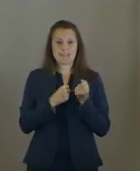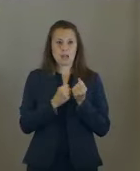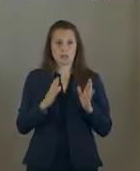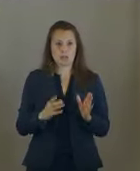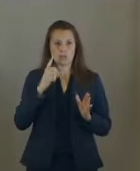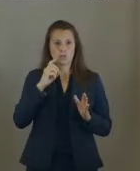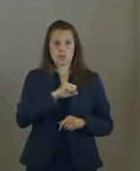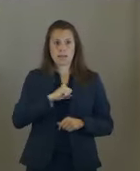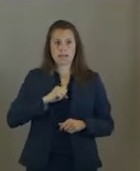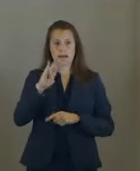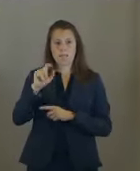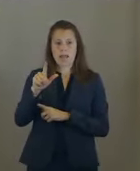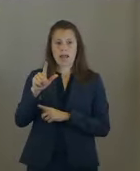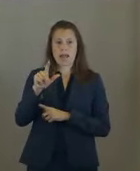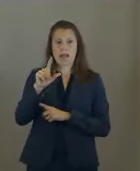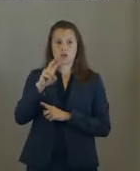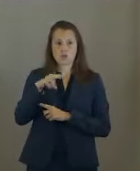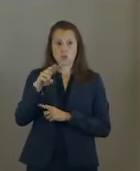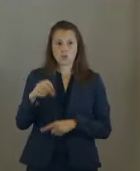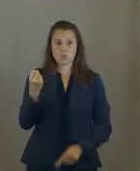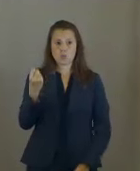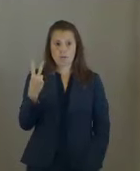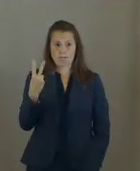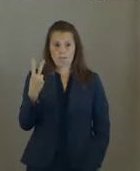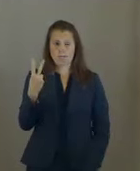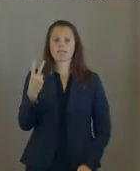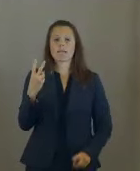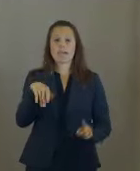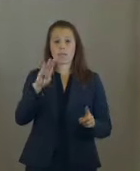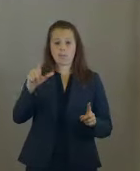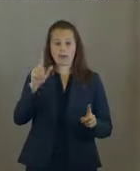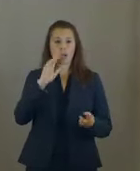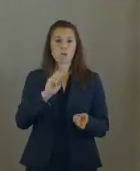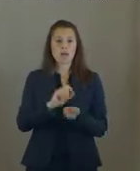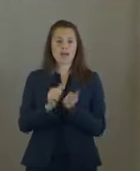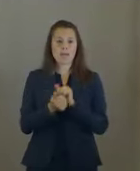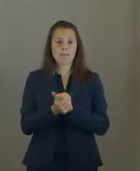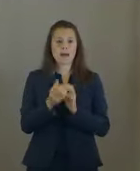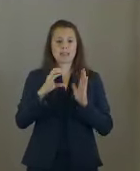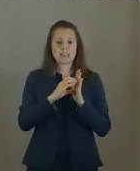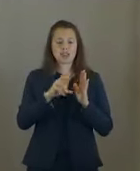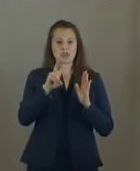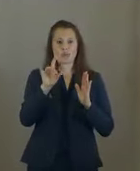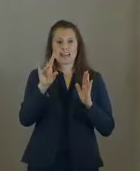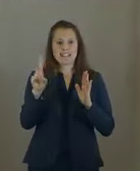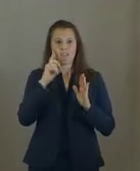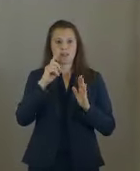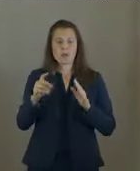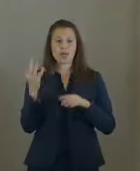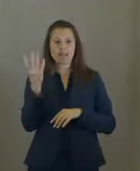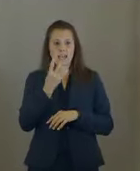of Senate Bill 2212. It's a bill to amend Section 287 of the Immigration